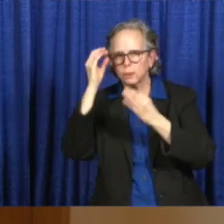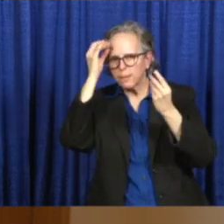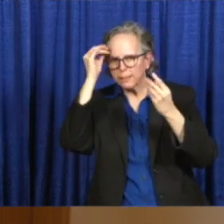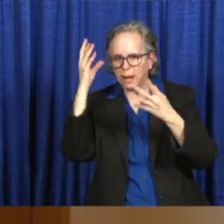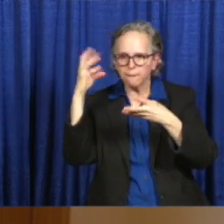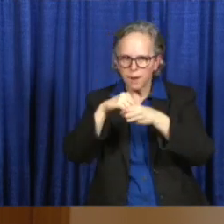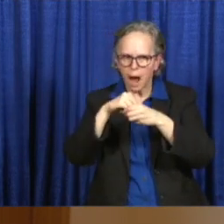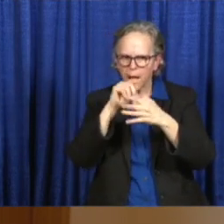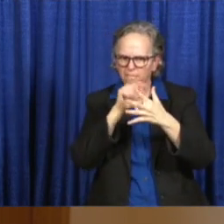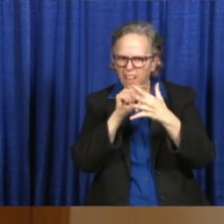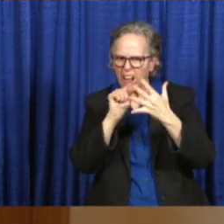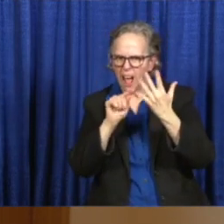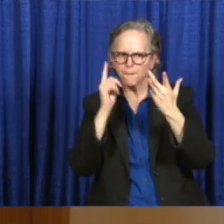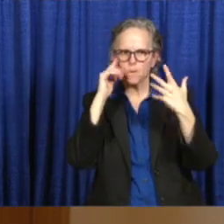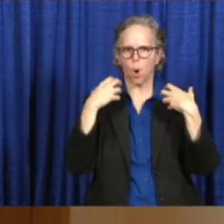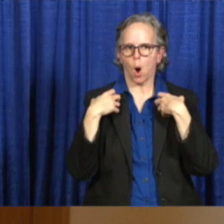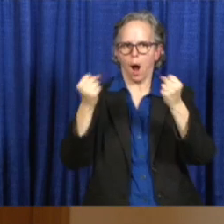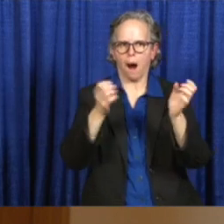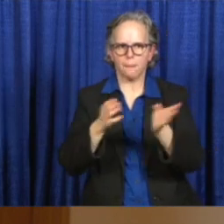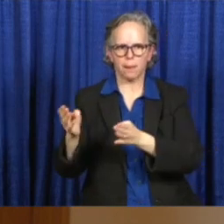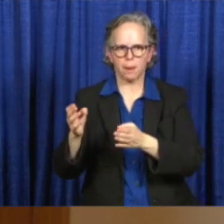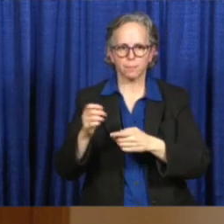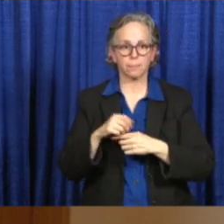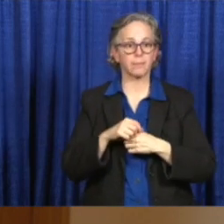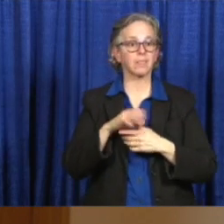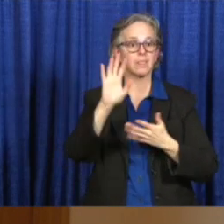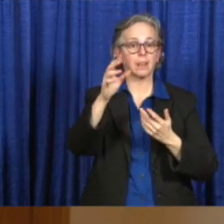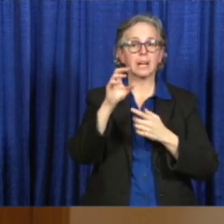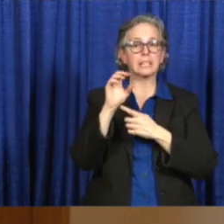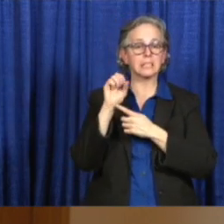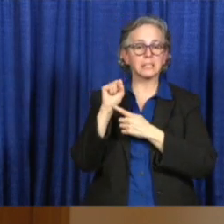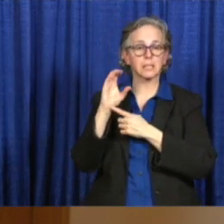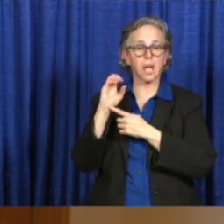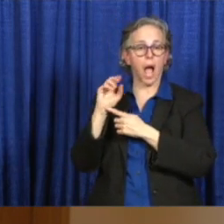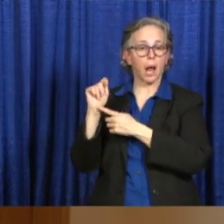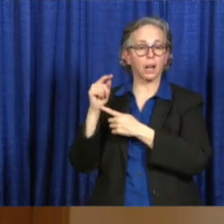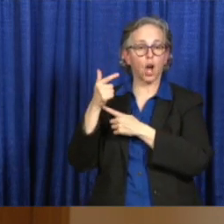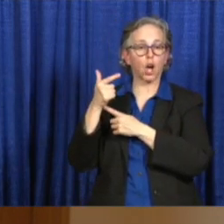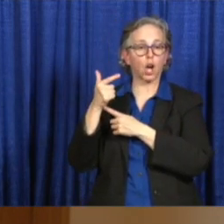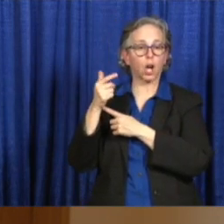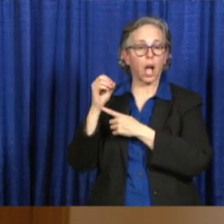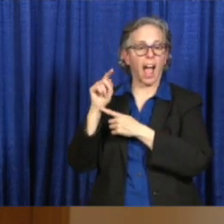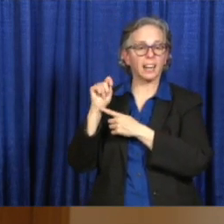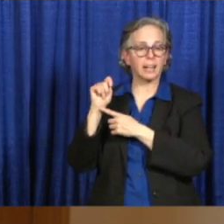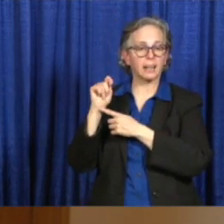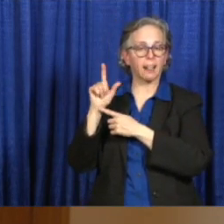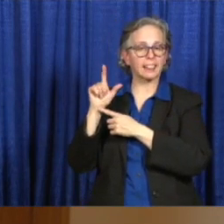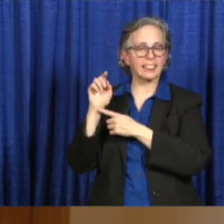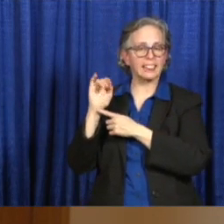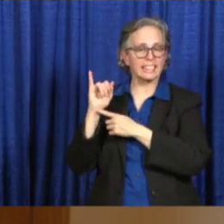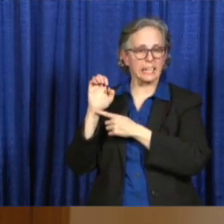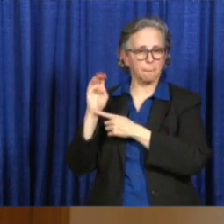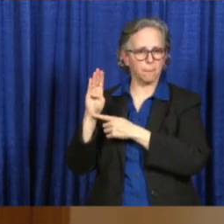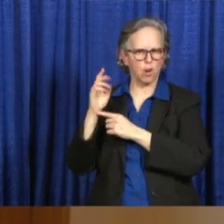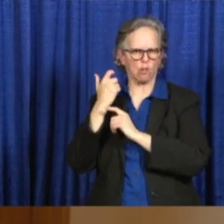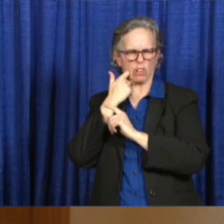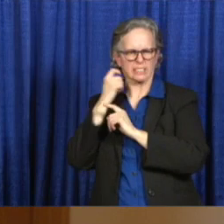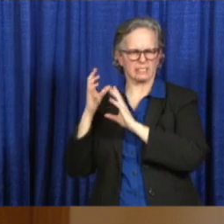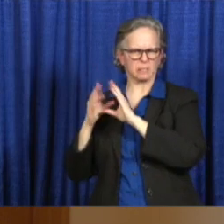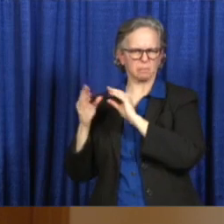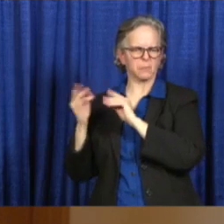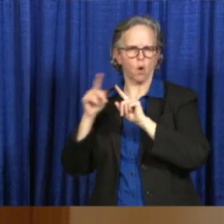I know Scott Gottlieb had done a report that's recently out. People can take a look at that. There are numerous folks weighing in